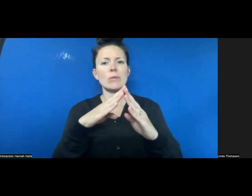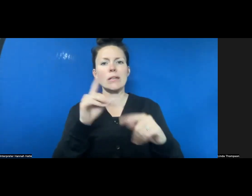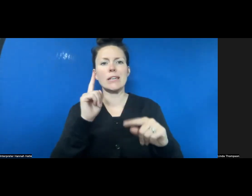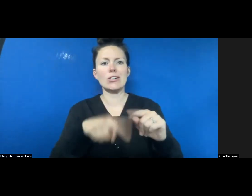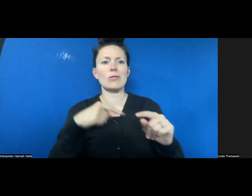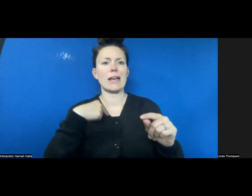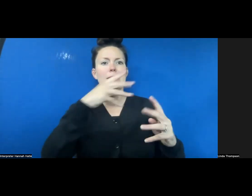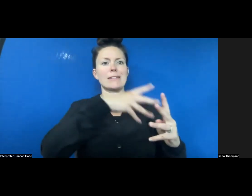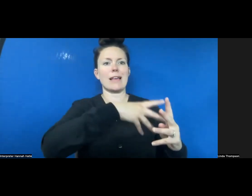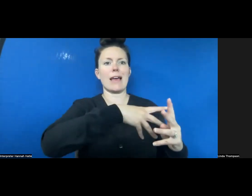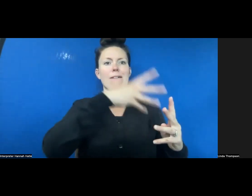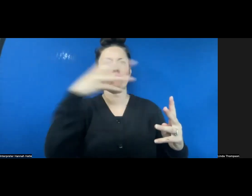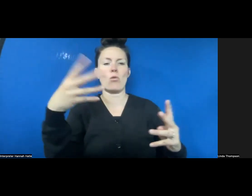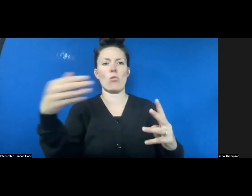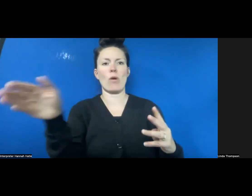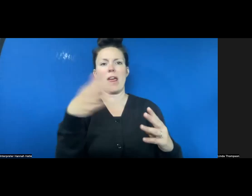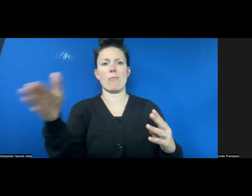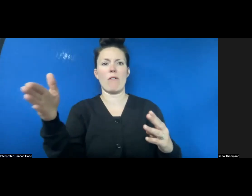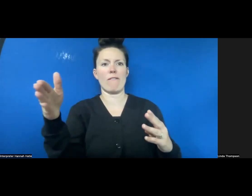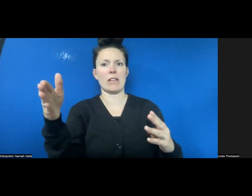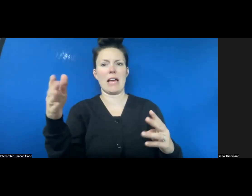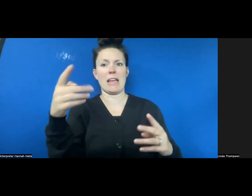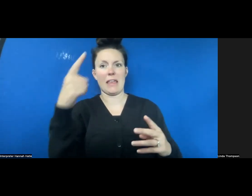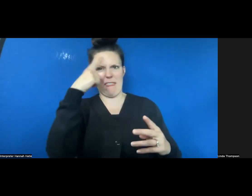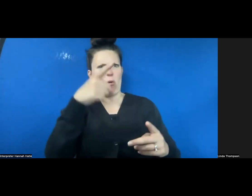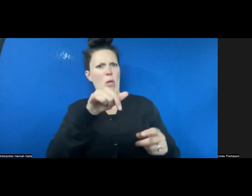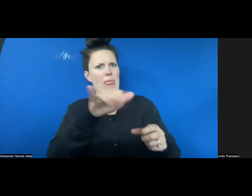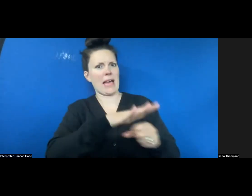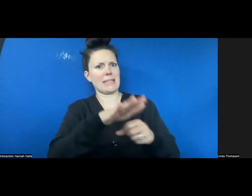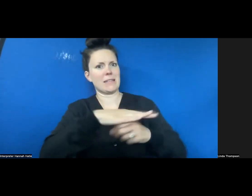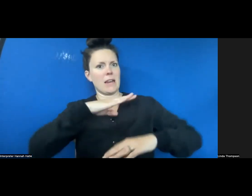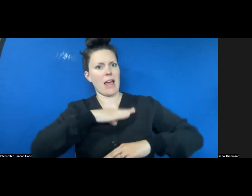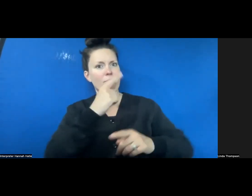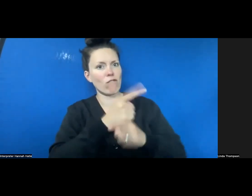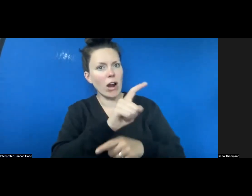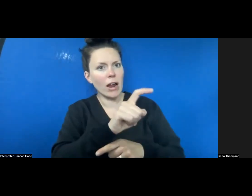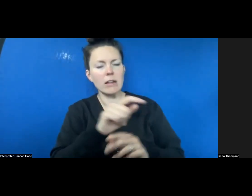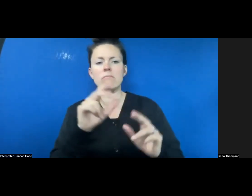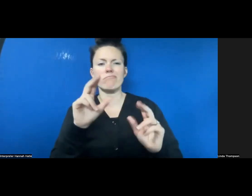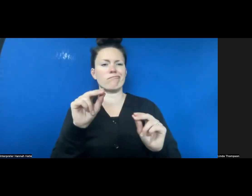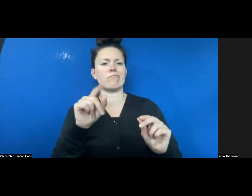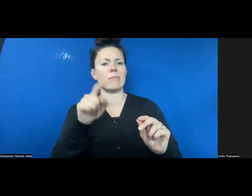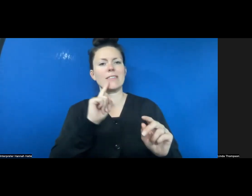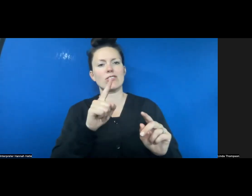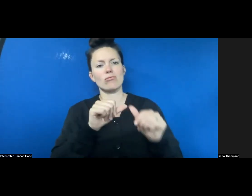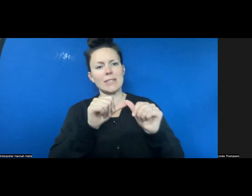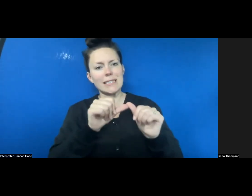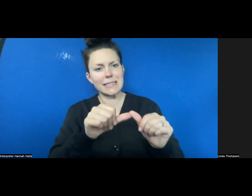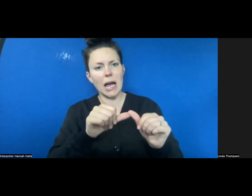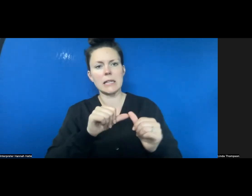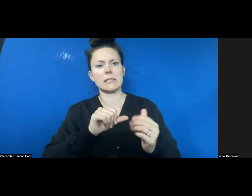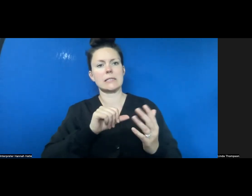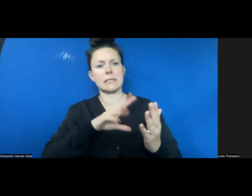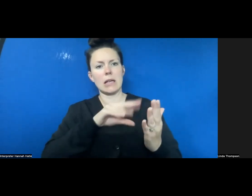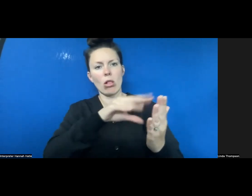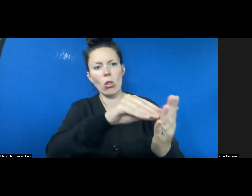rainbow flag and think that you've done enough, right? Like really this is about the constant learning and evolving in sort